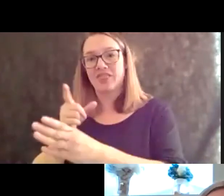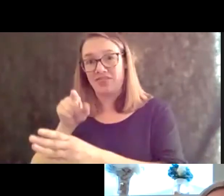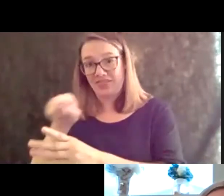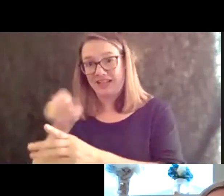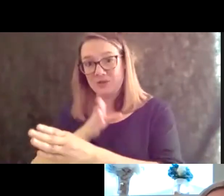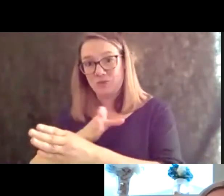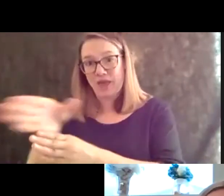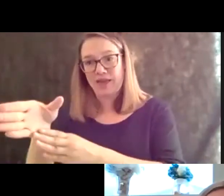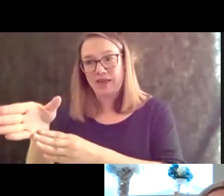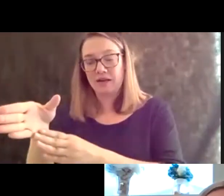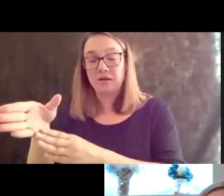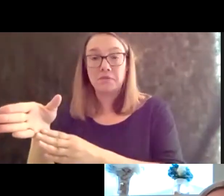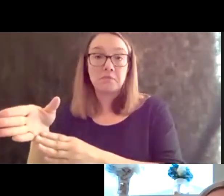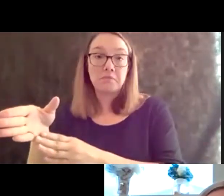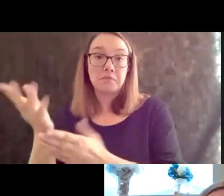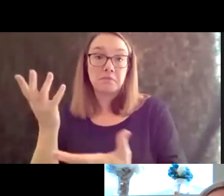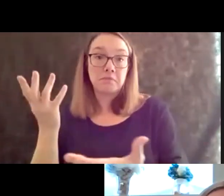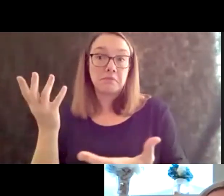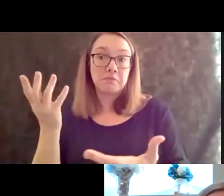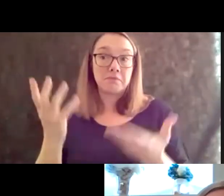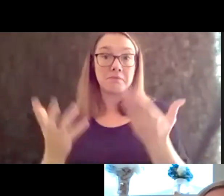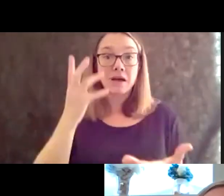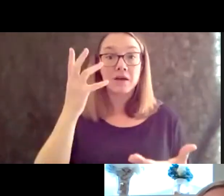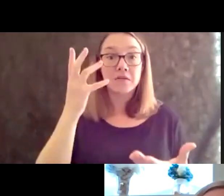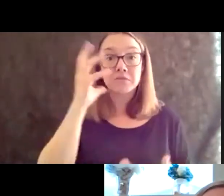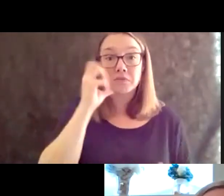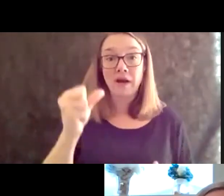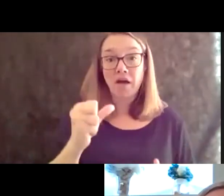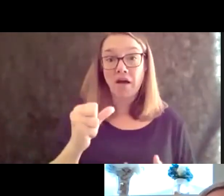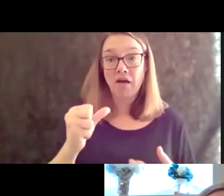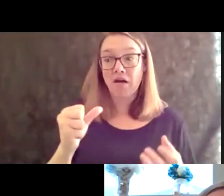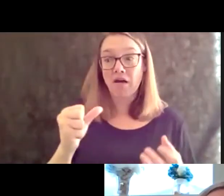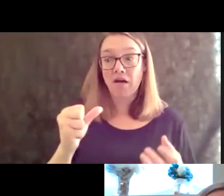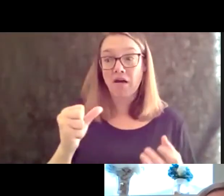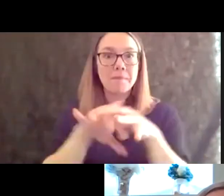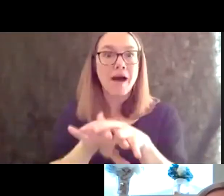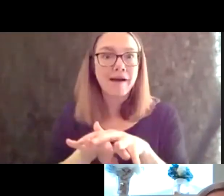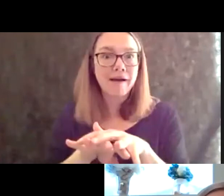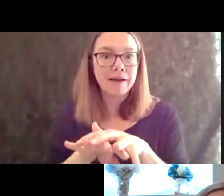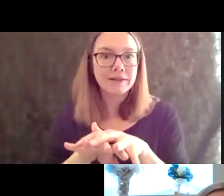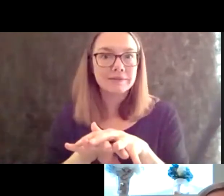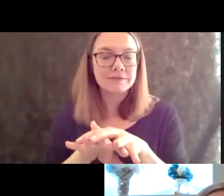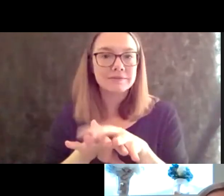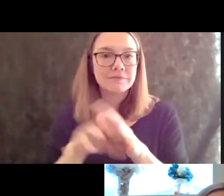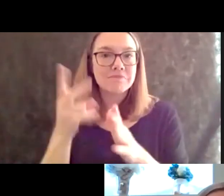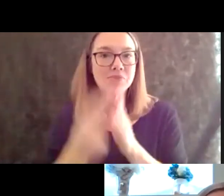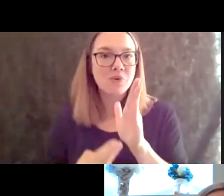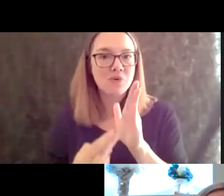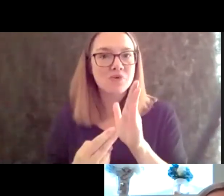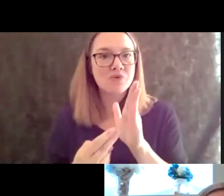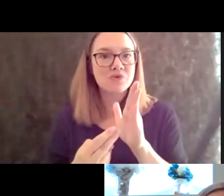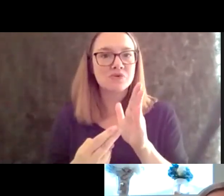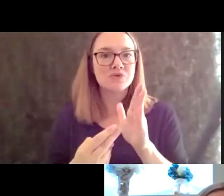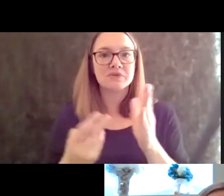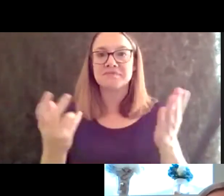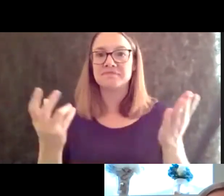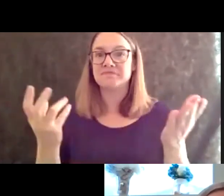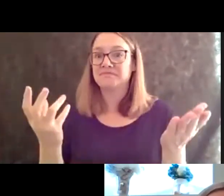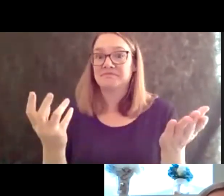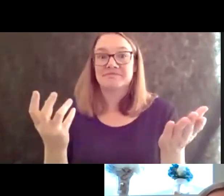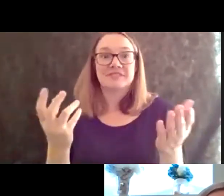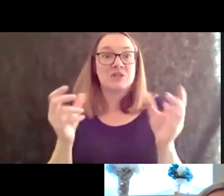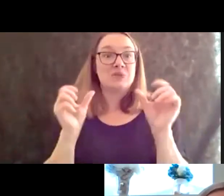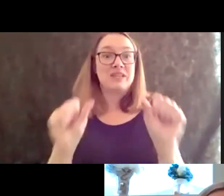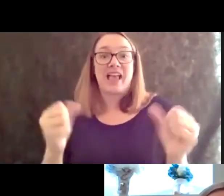why not explore what that even looks like? Like, how can we combine the two? There's so many ways we could just combine all the things.